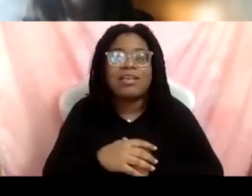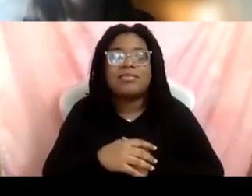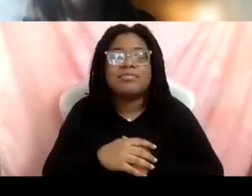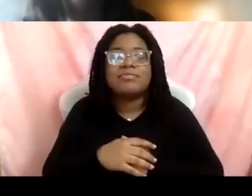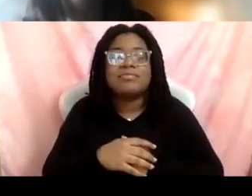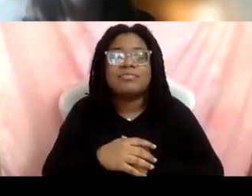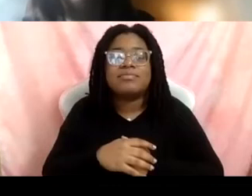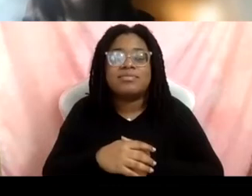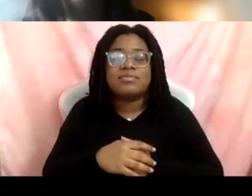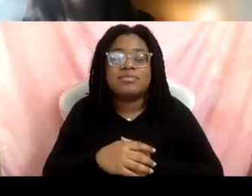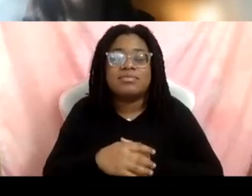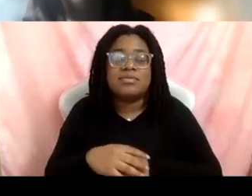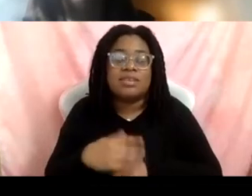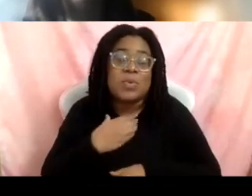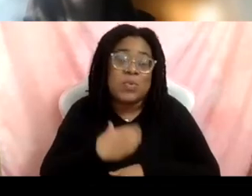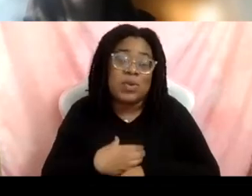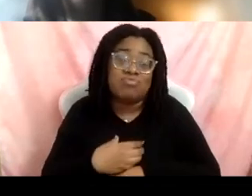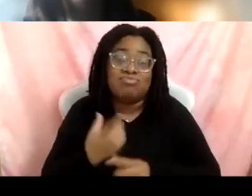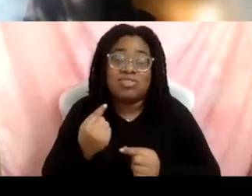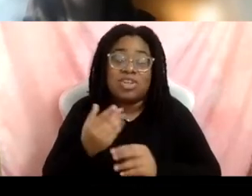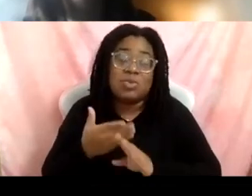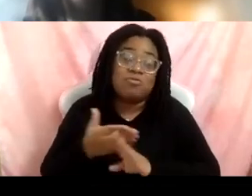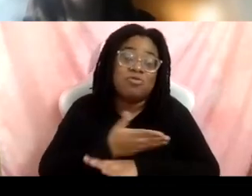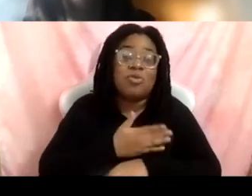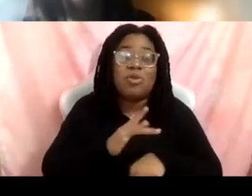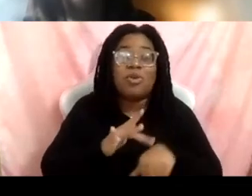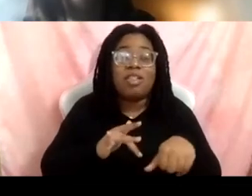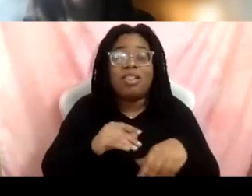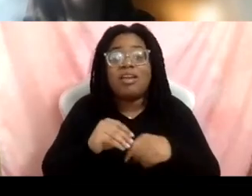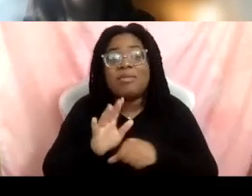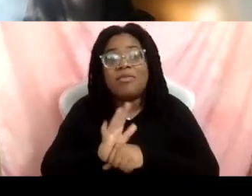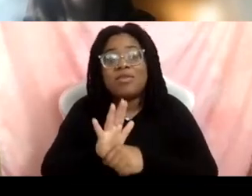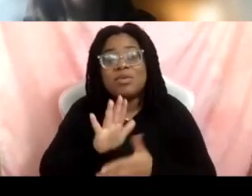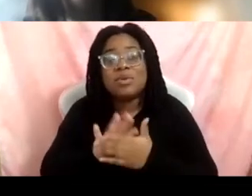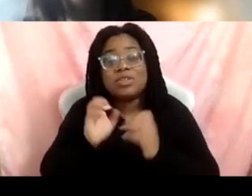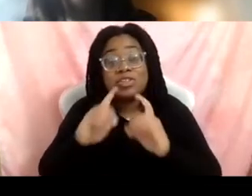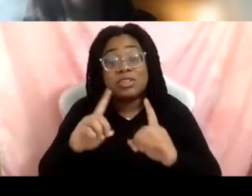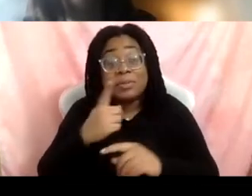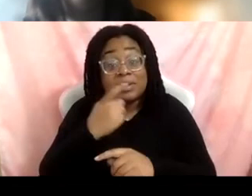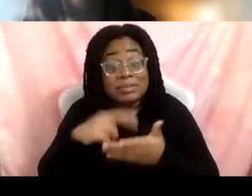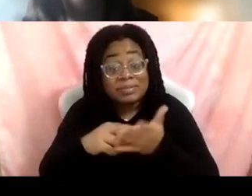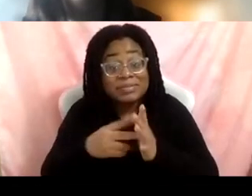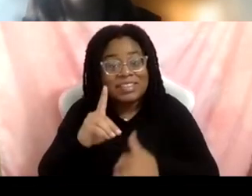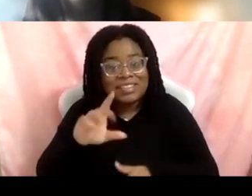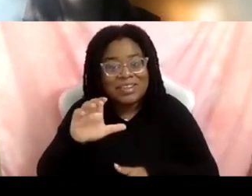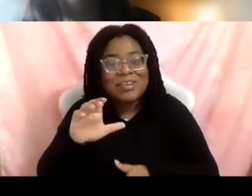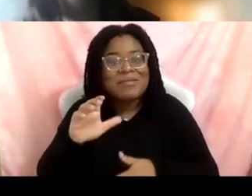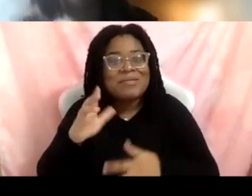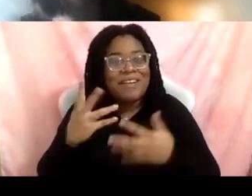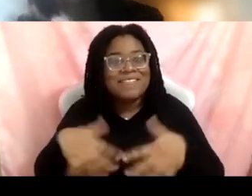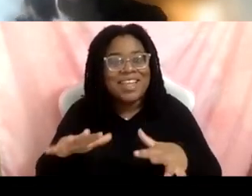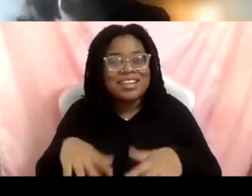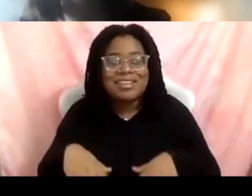I wish that I had done it earlier in my film school education, because I would have finished my documentary by now instead of it still